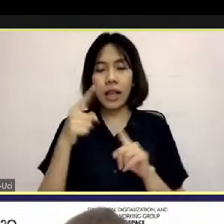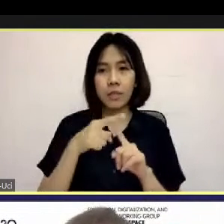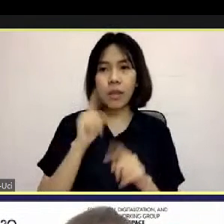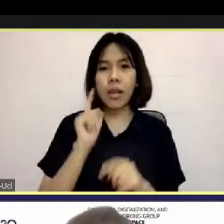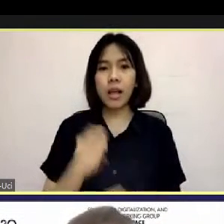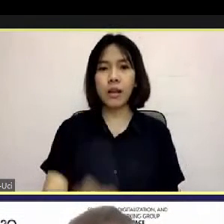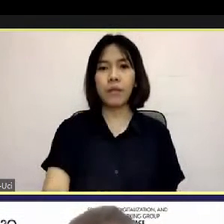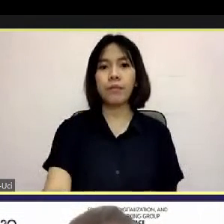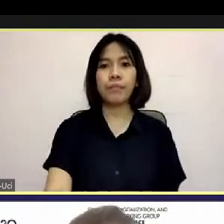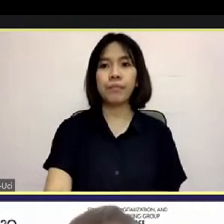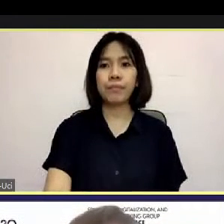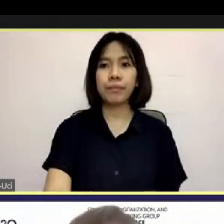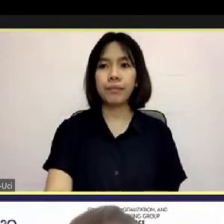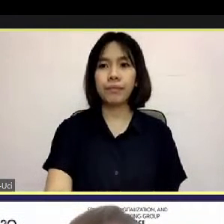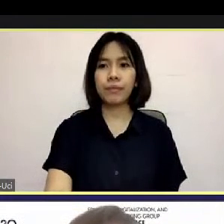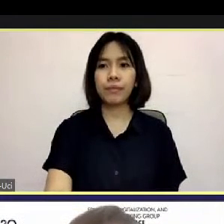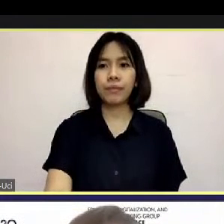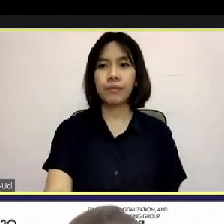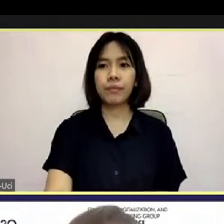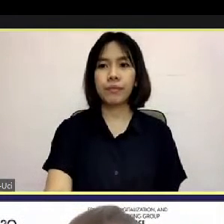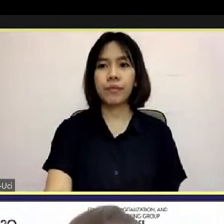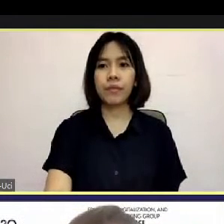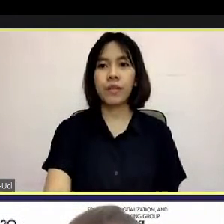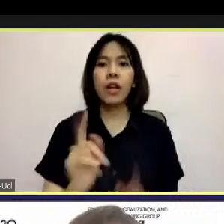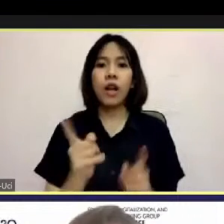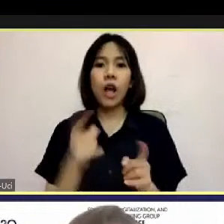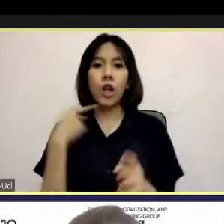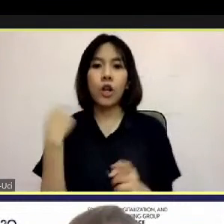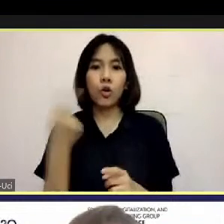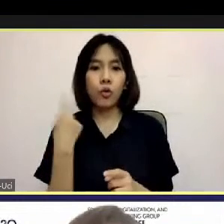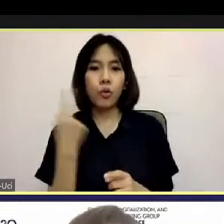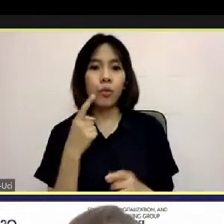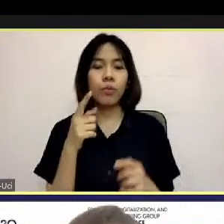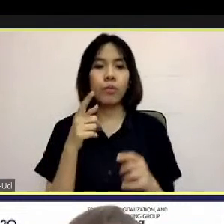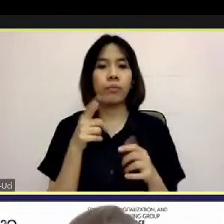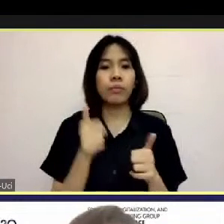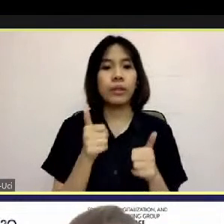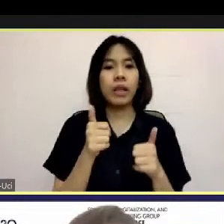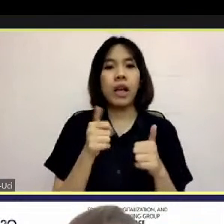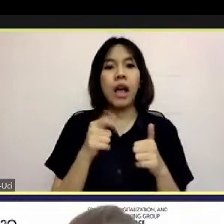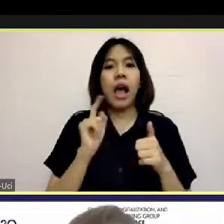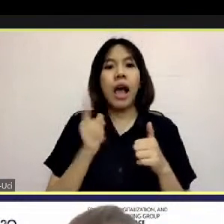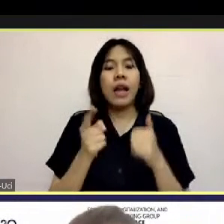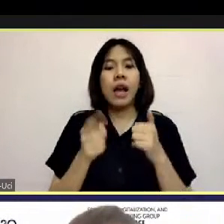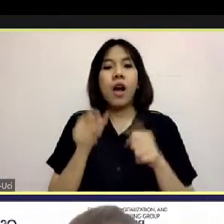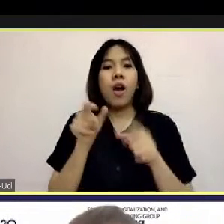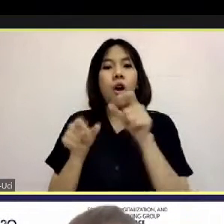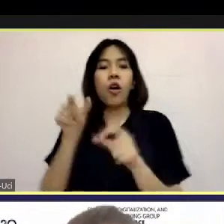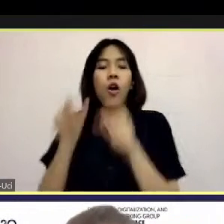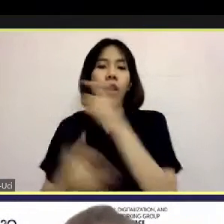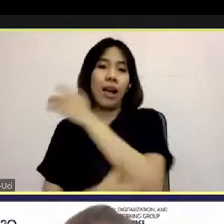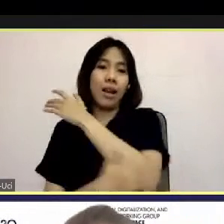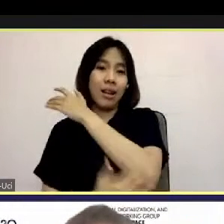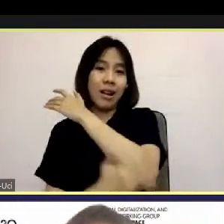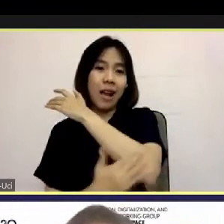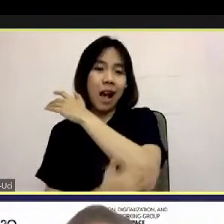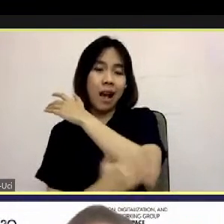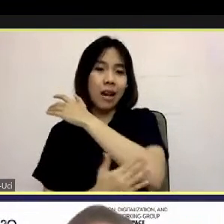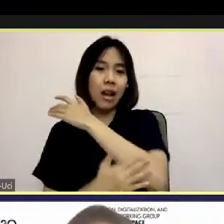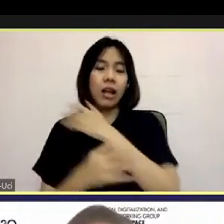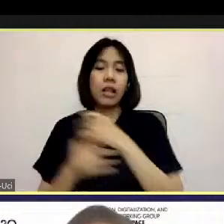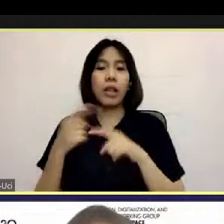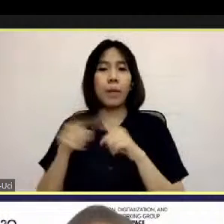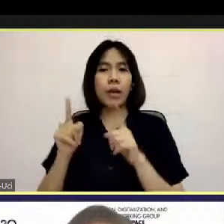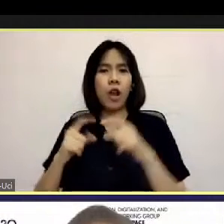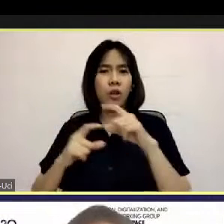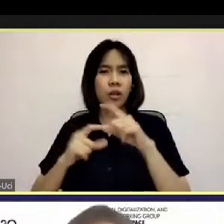can be done by that sector is only that. But for the judicial harassment, it can be done by state actors or